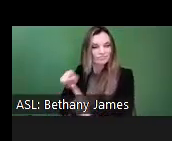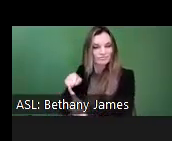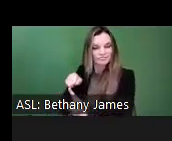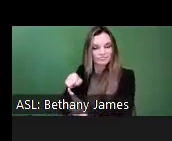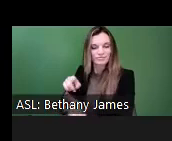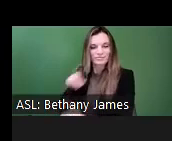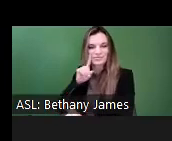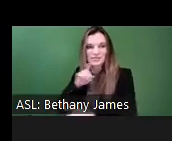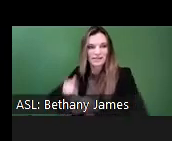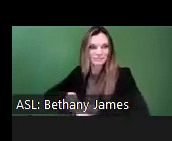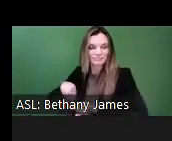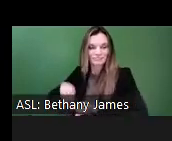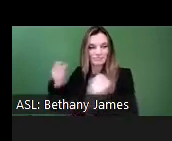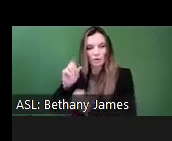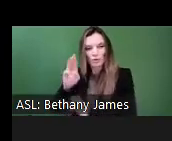Next slide.